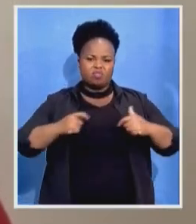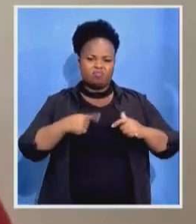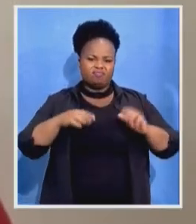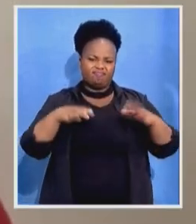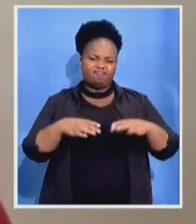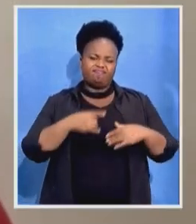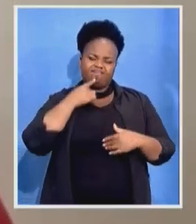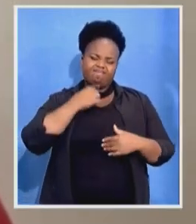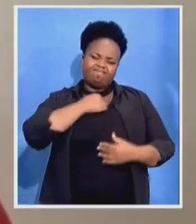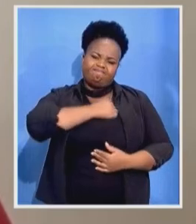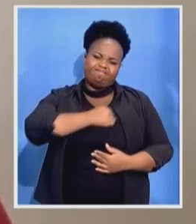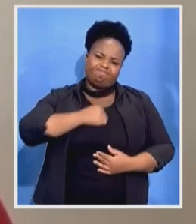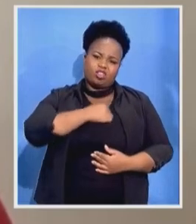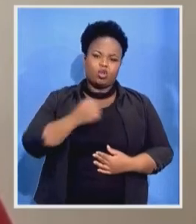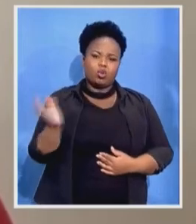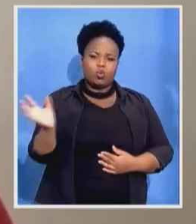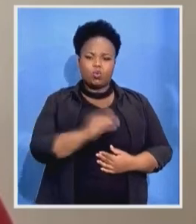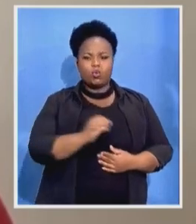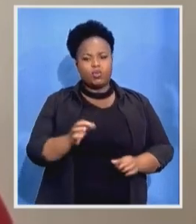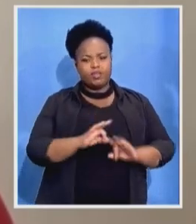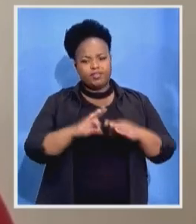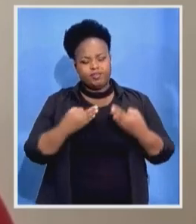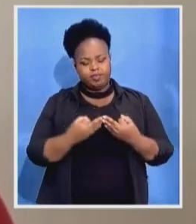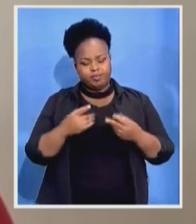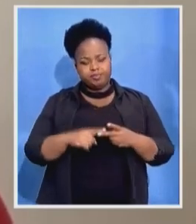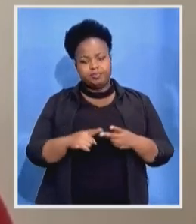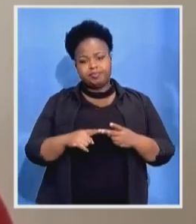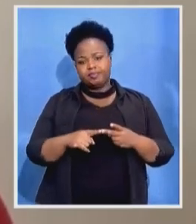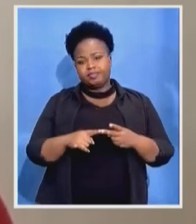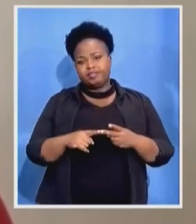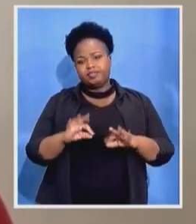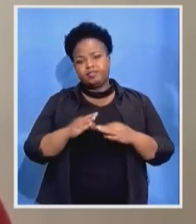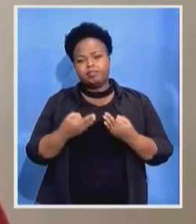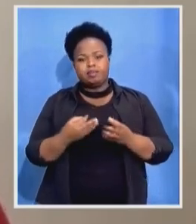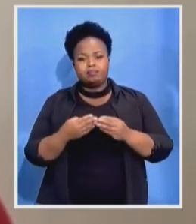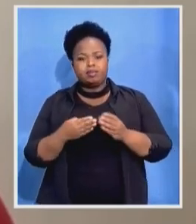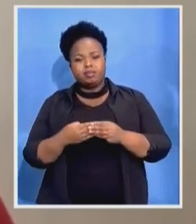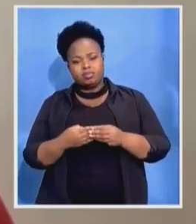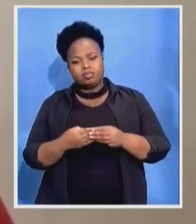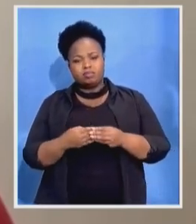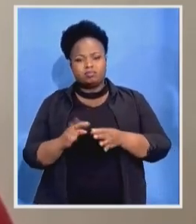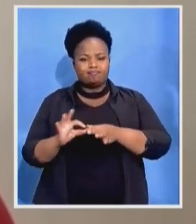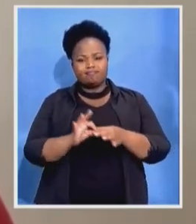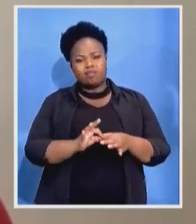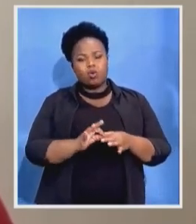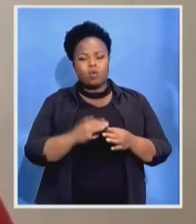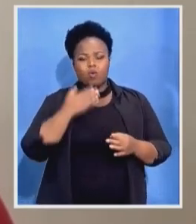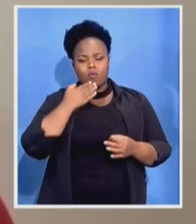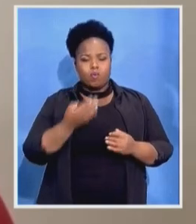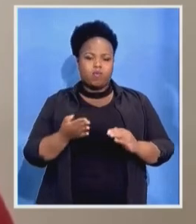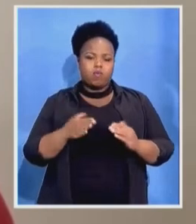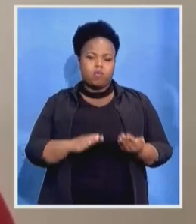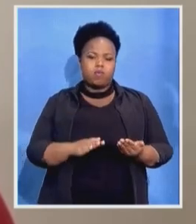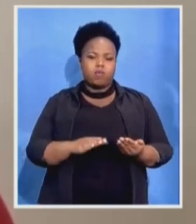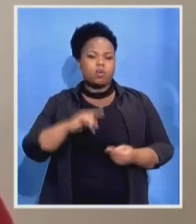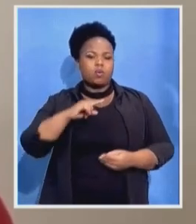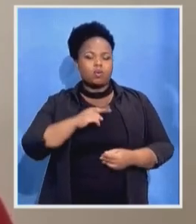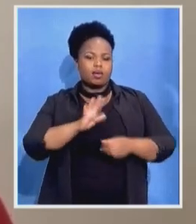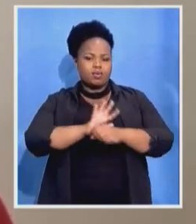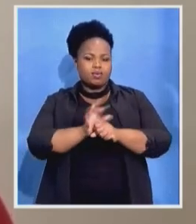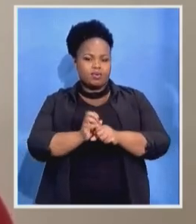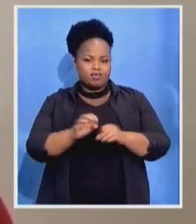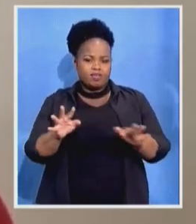and relatives who lost their loved ones due to COVID-19 and as a result also of the scourge